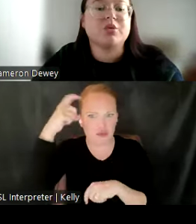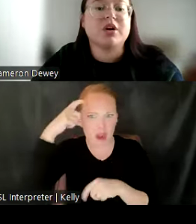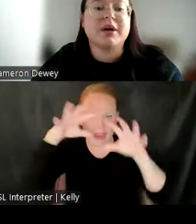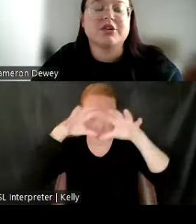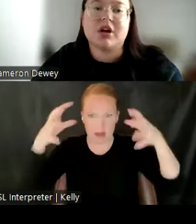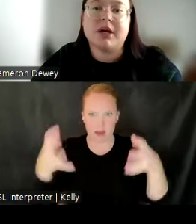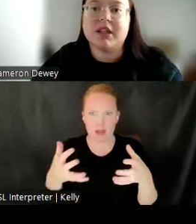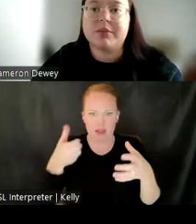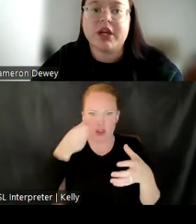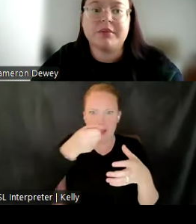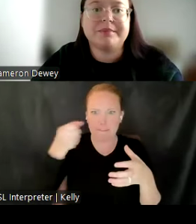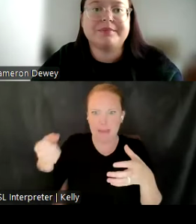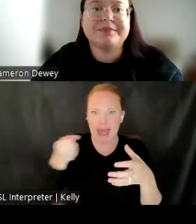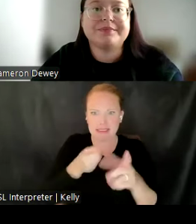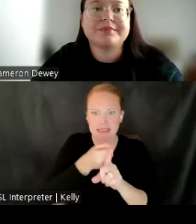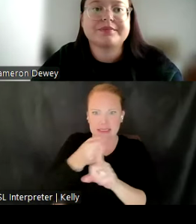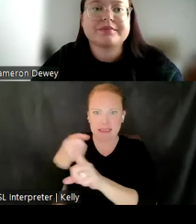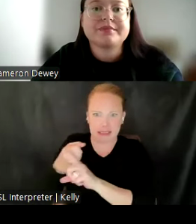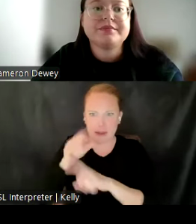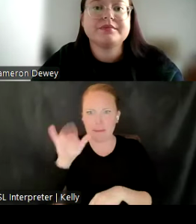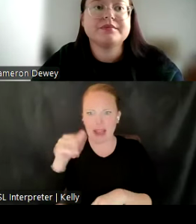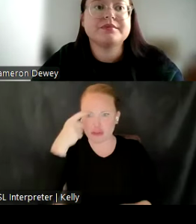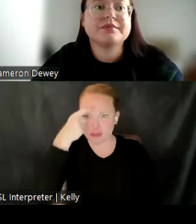to learn more about trauma in the brain.